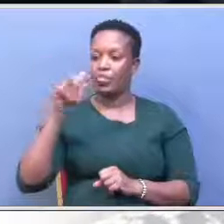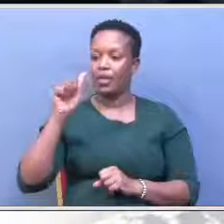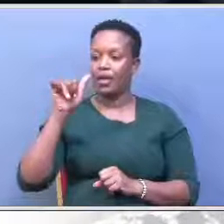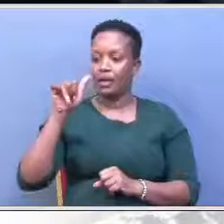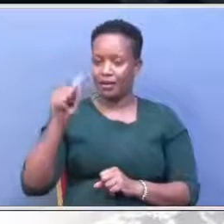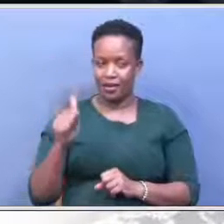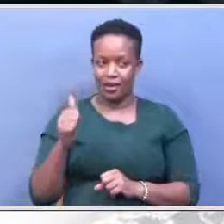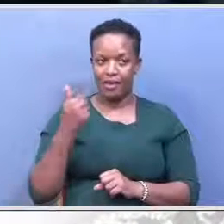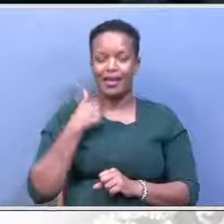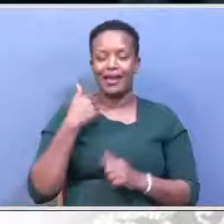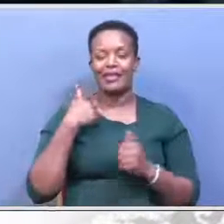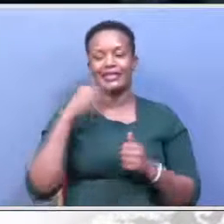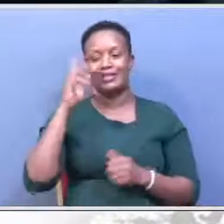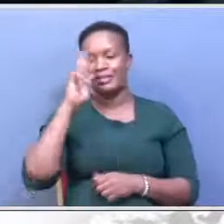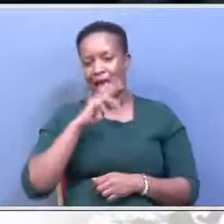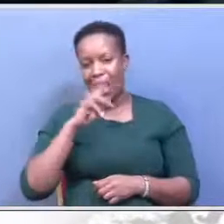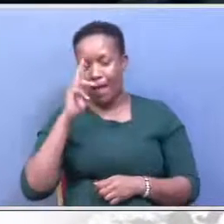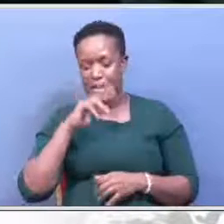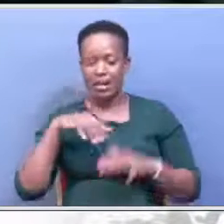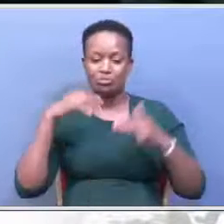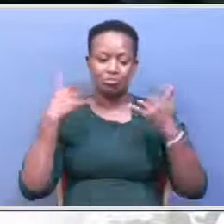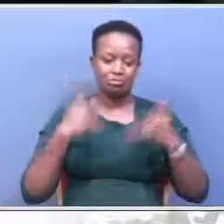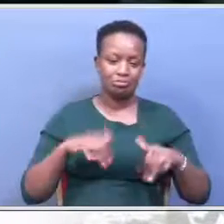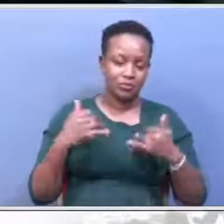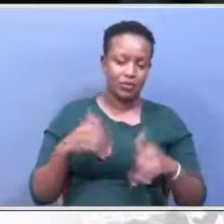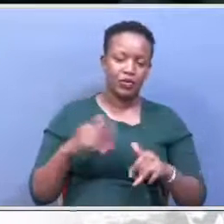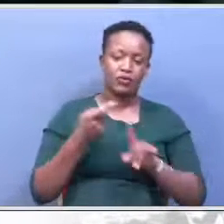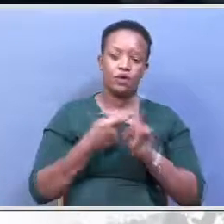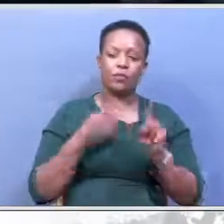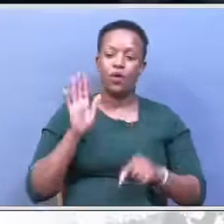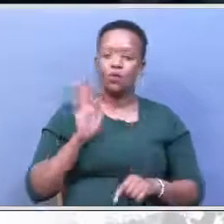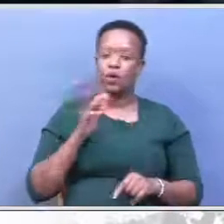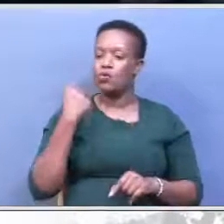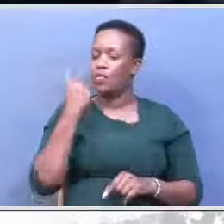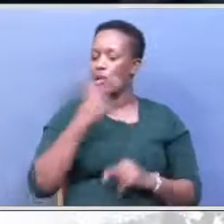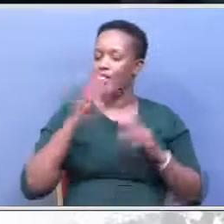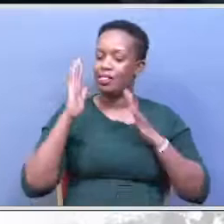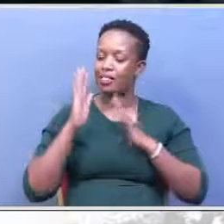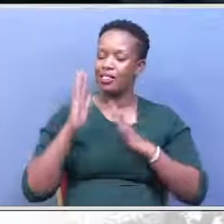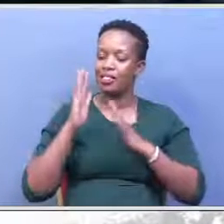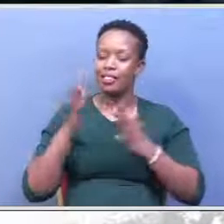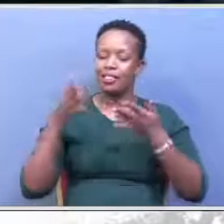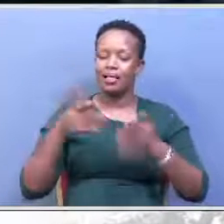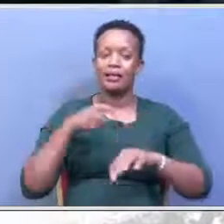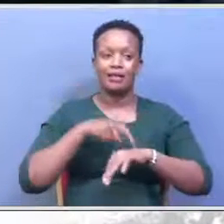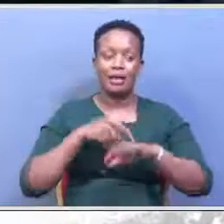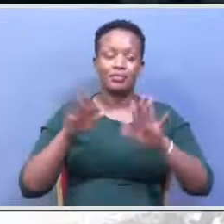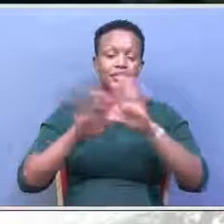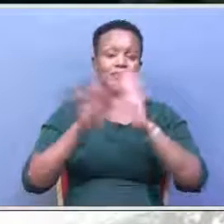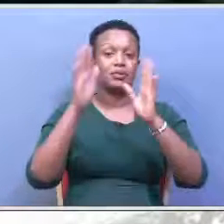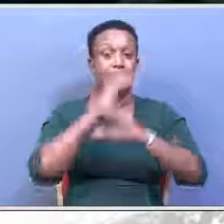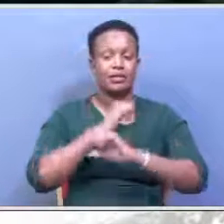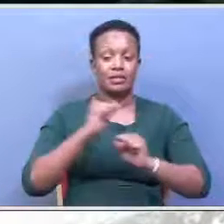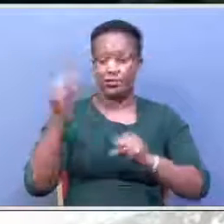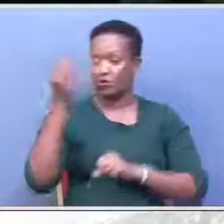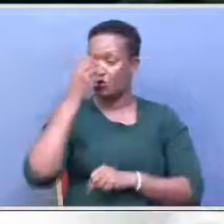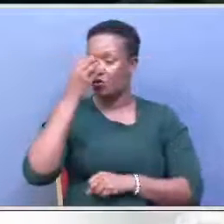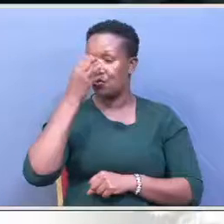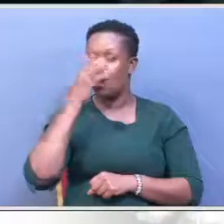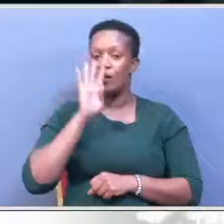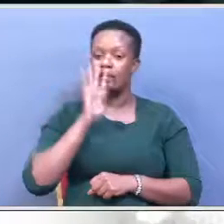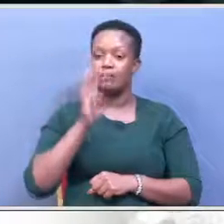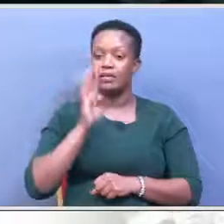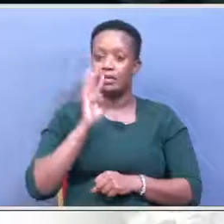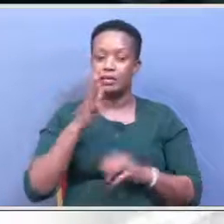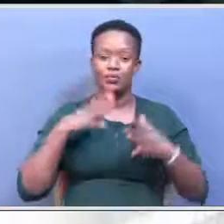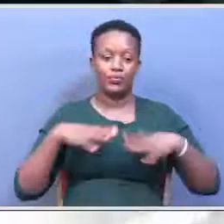its share of drama from a woman who ran towards the podium as Deputy President William Ruto was addressing mourners